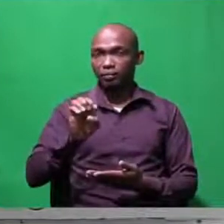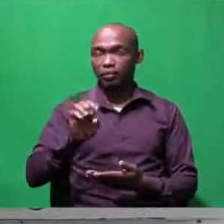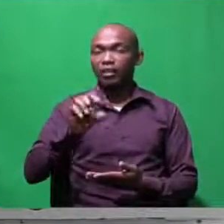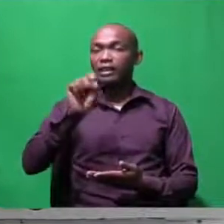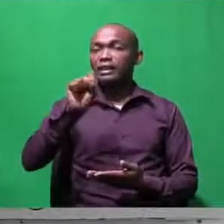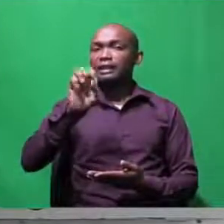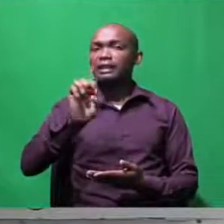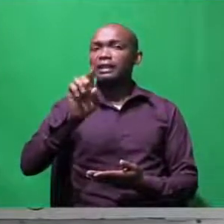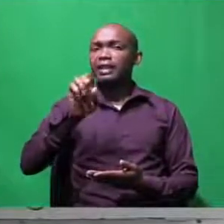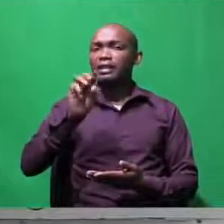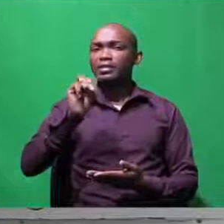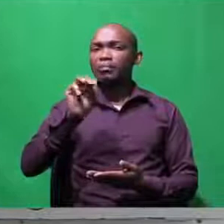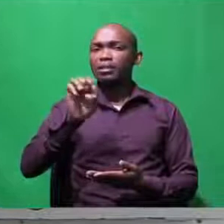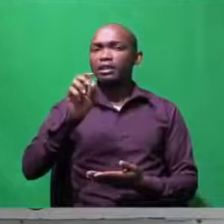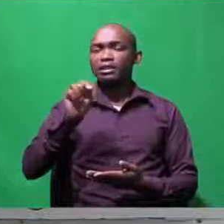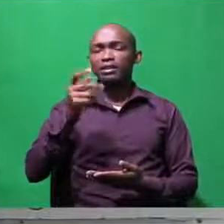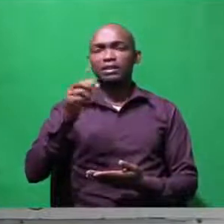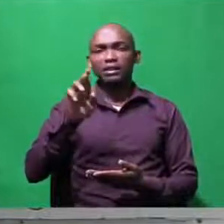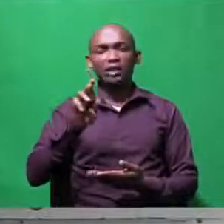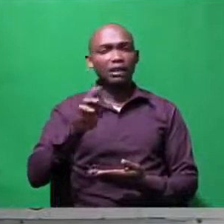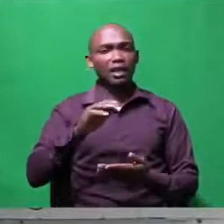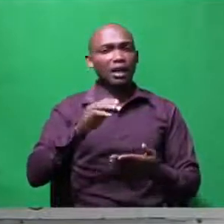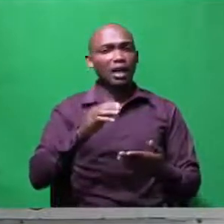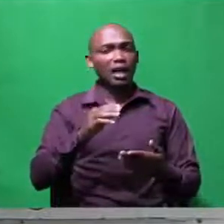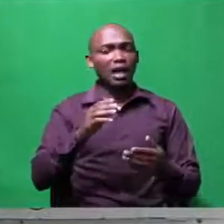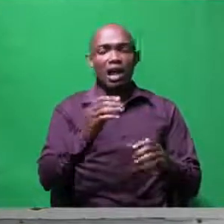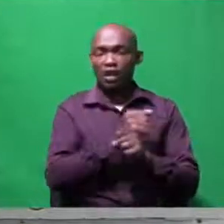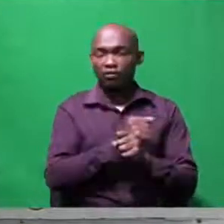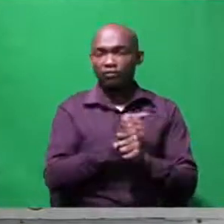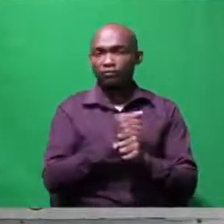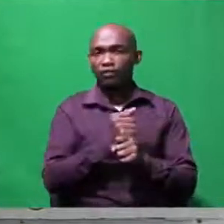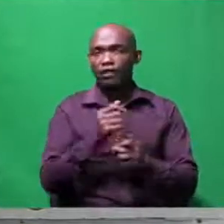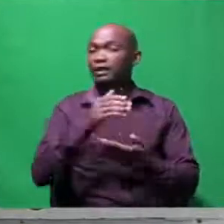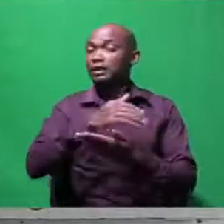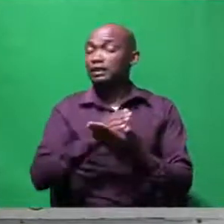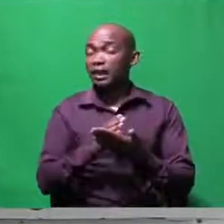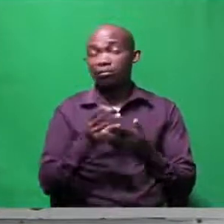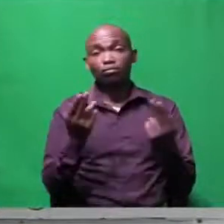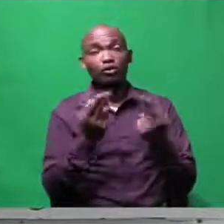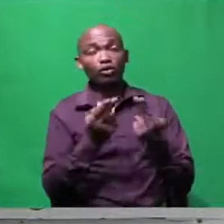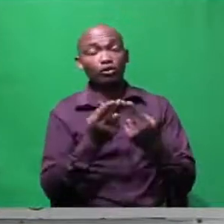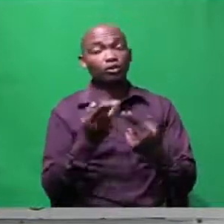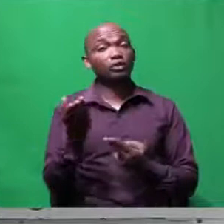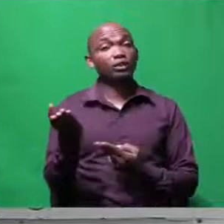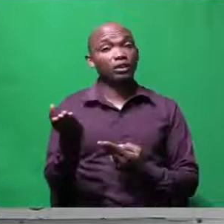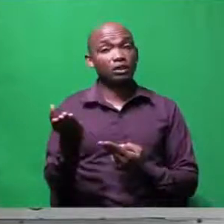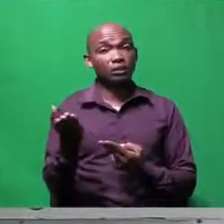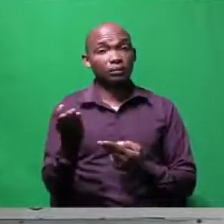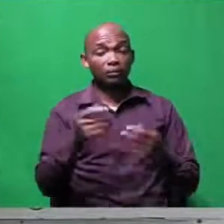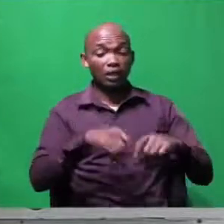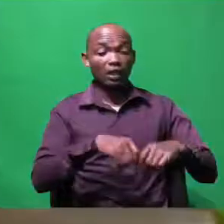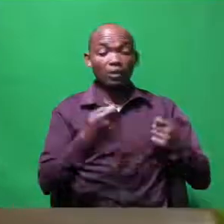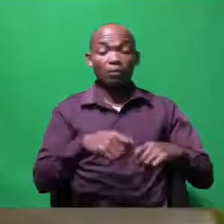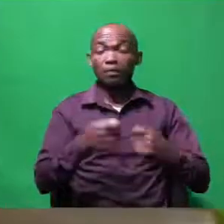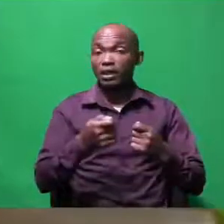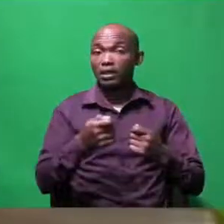sedimentary rock also can have some crystals in here. If you are breaking down, can be breaking into small